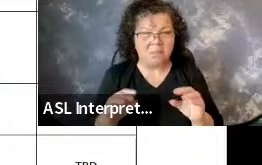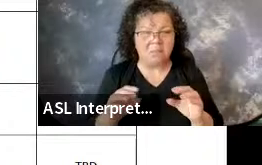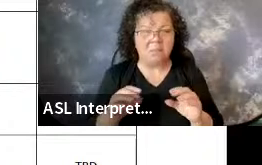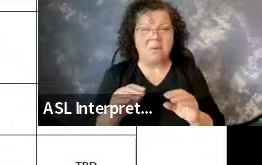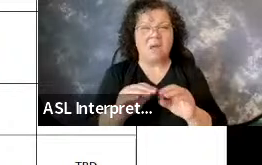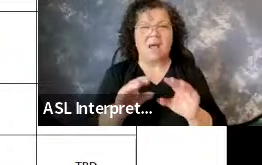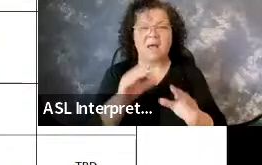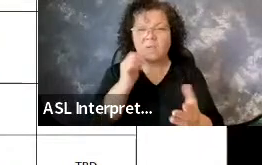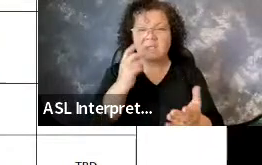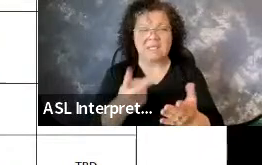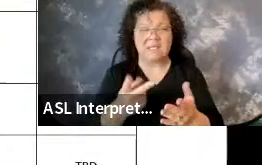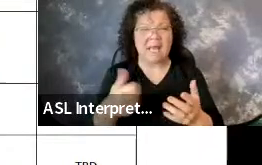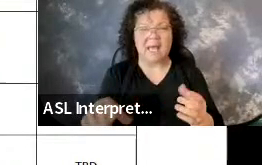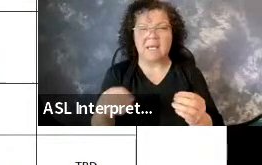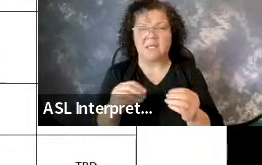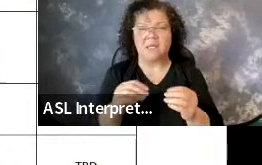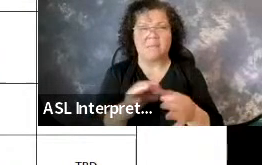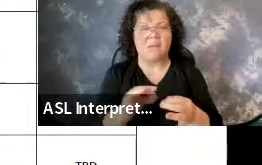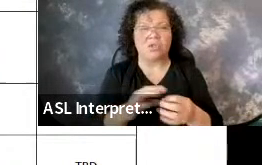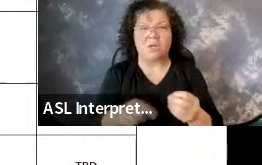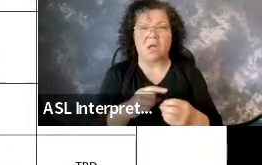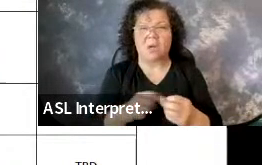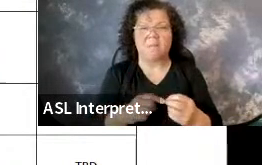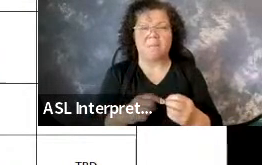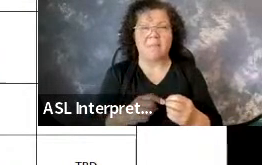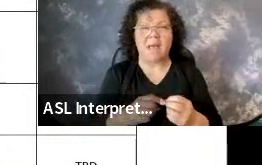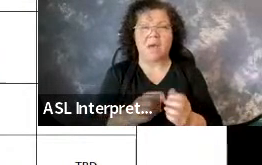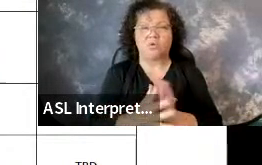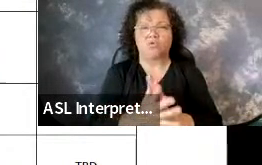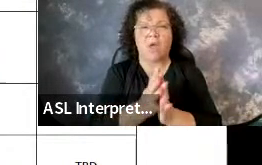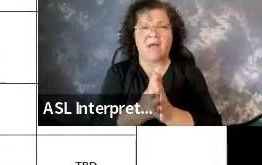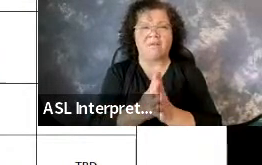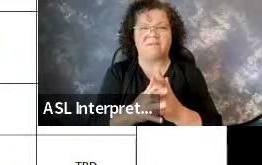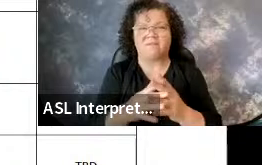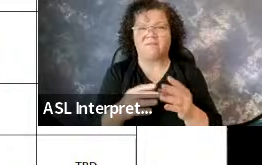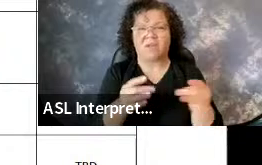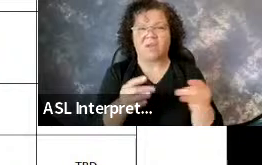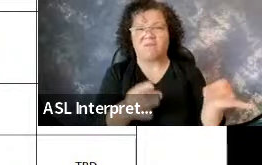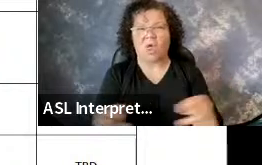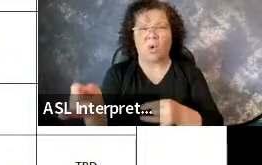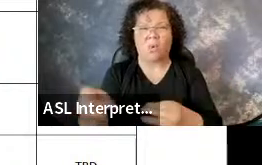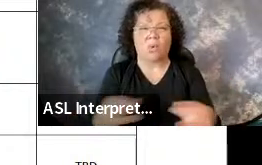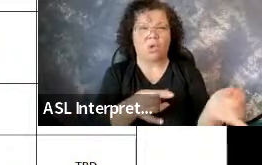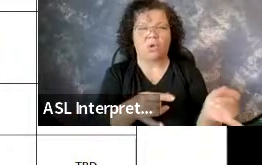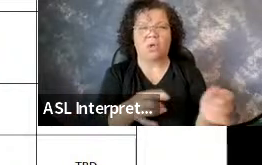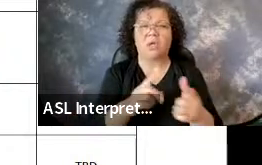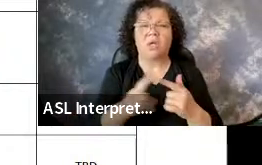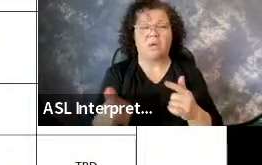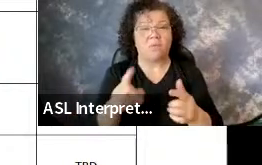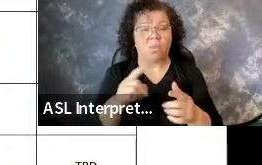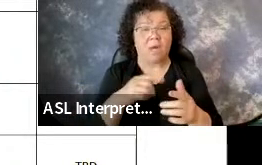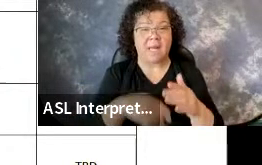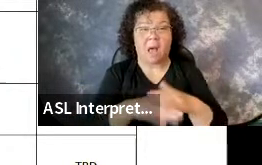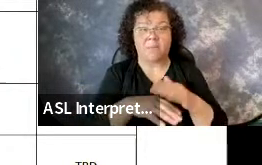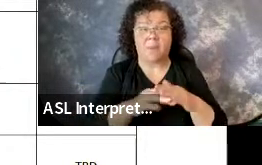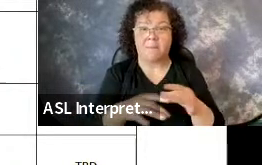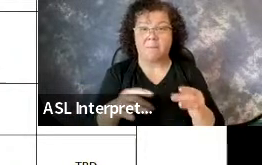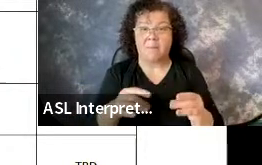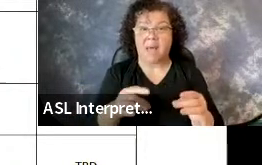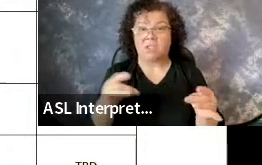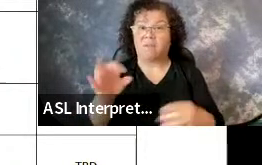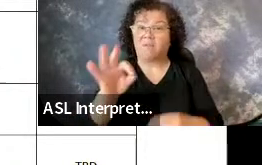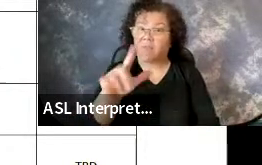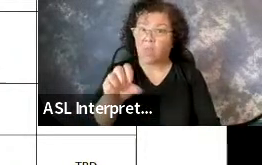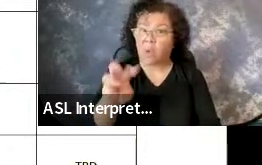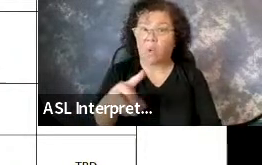of optimizing traffic flow. So if we want to say something like optimizing traffic flow, keeping in mind safe system, something like it